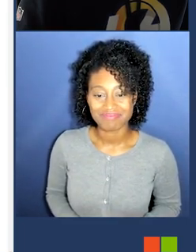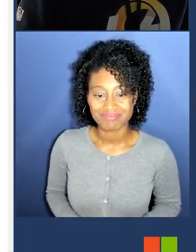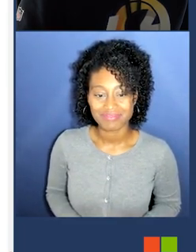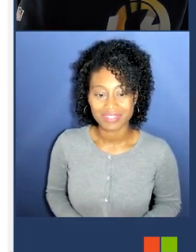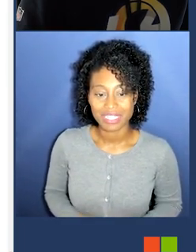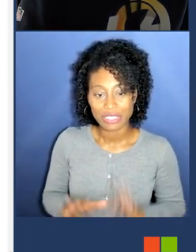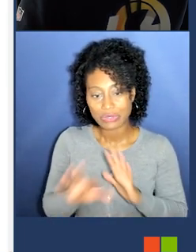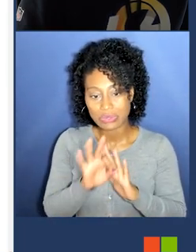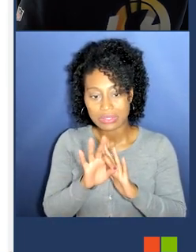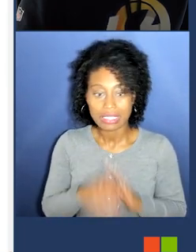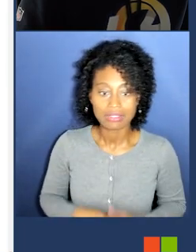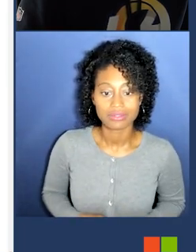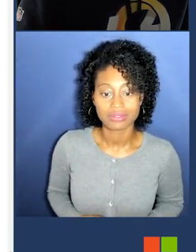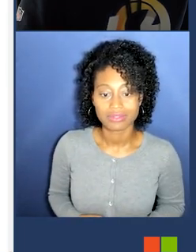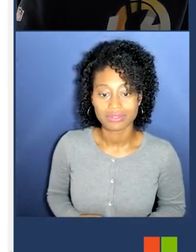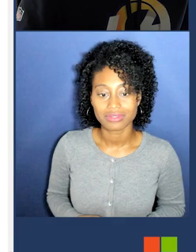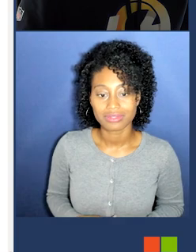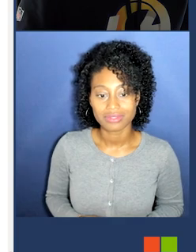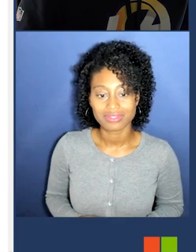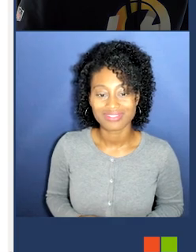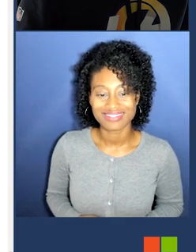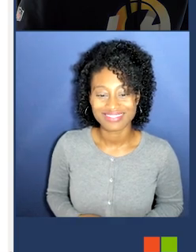Interesting.